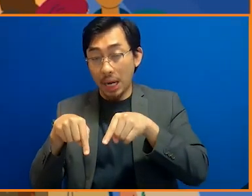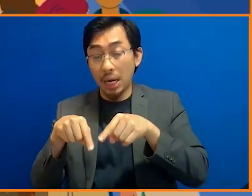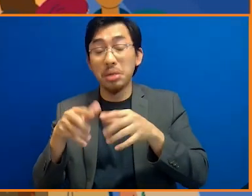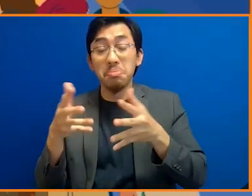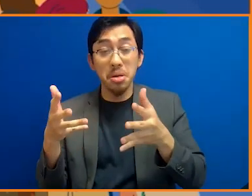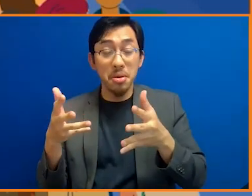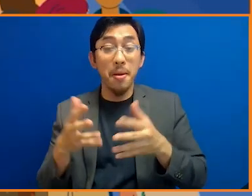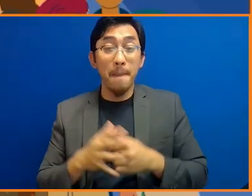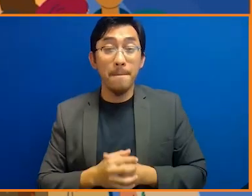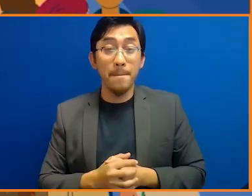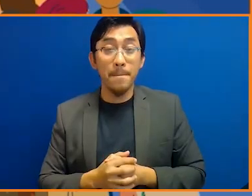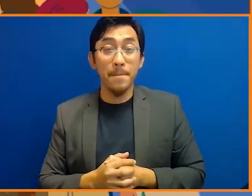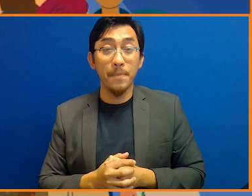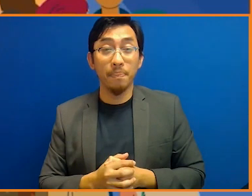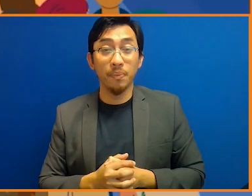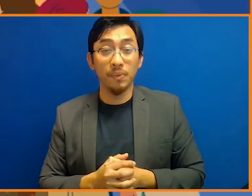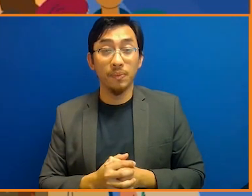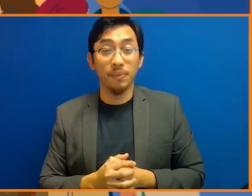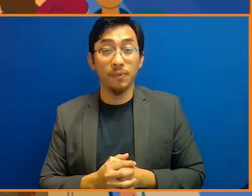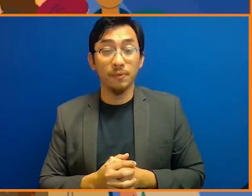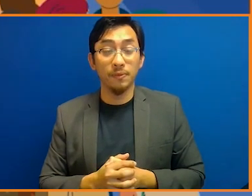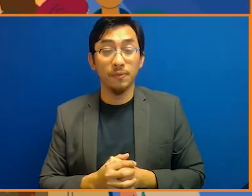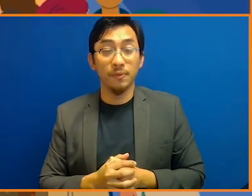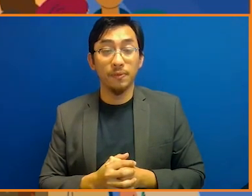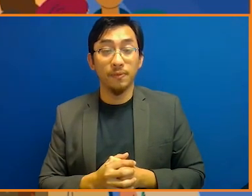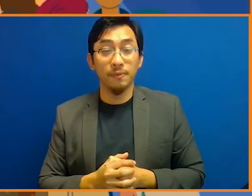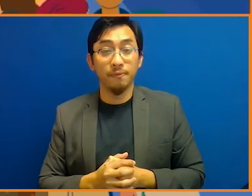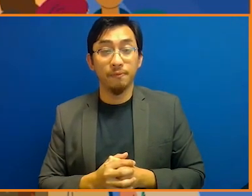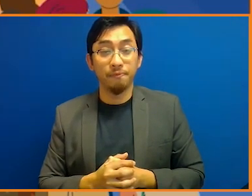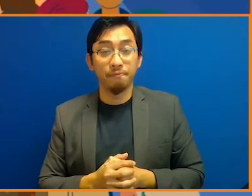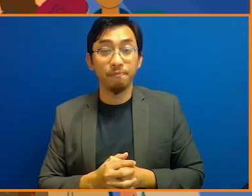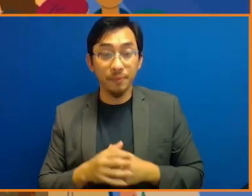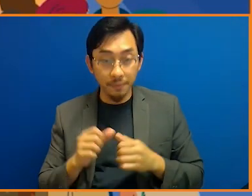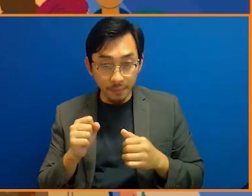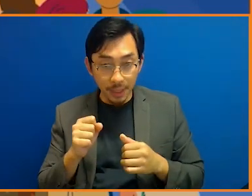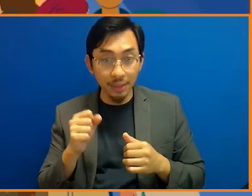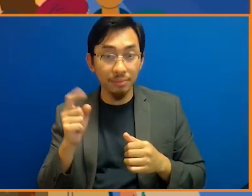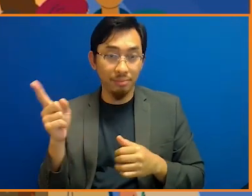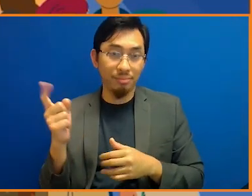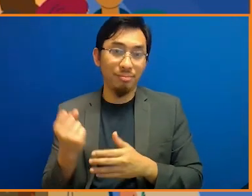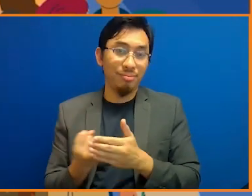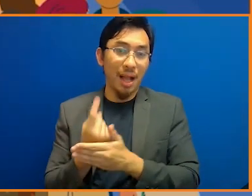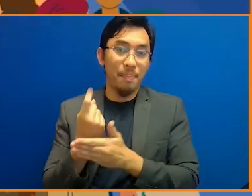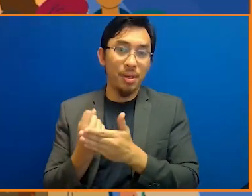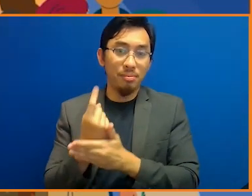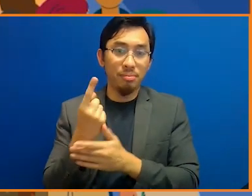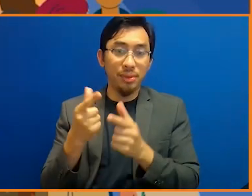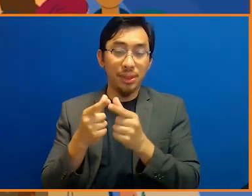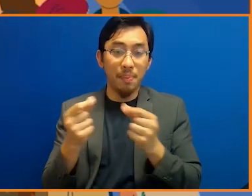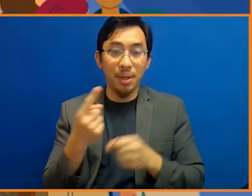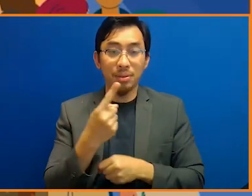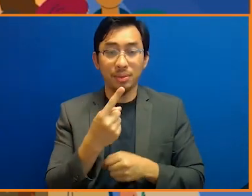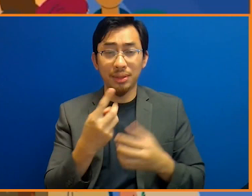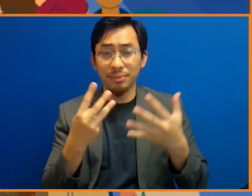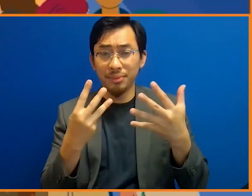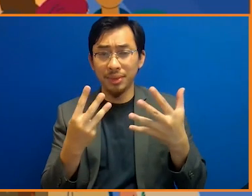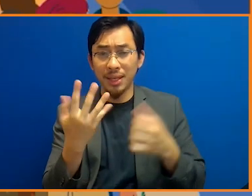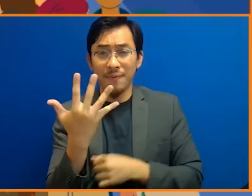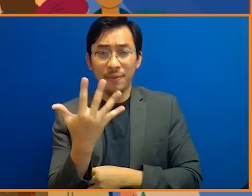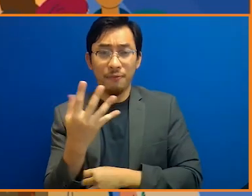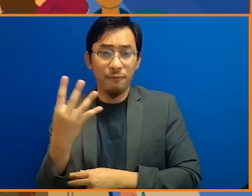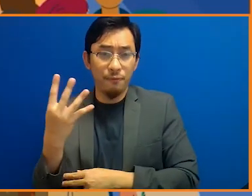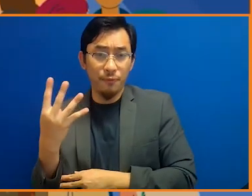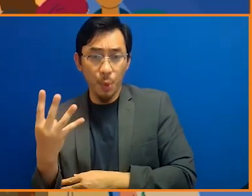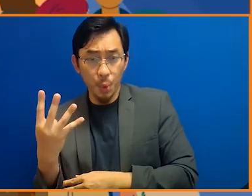of November. So yeah, so this, well, it was happened in Japan